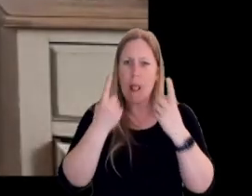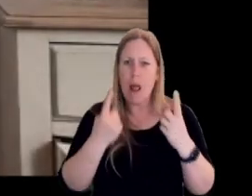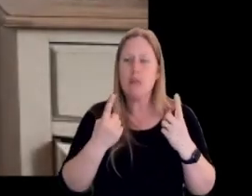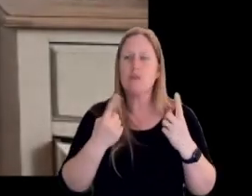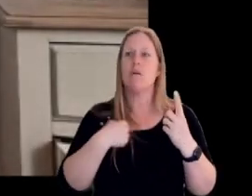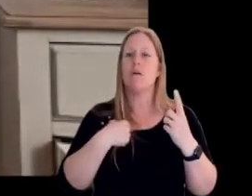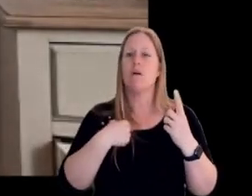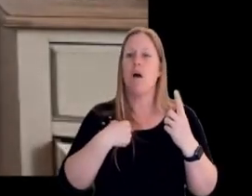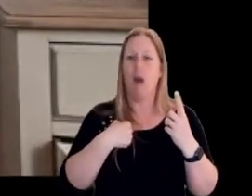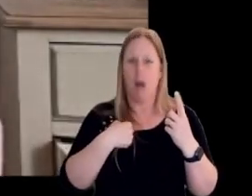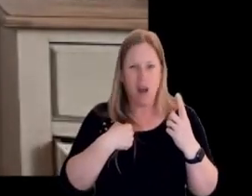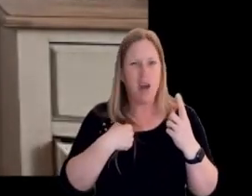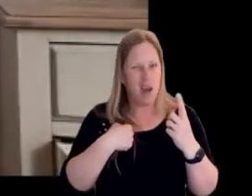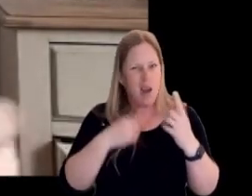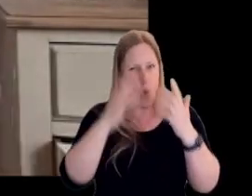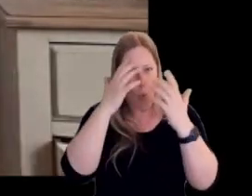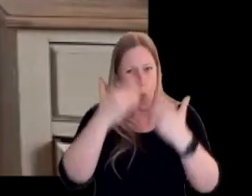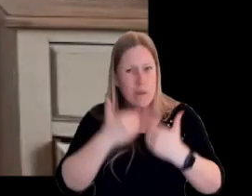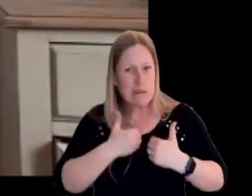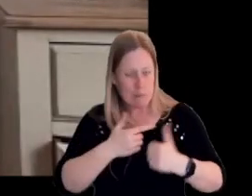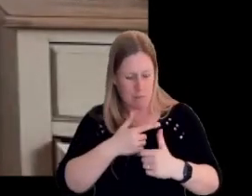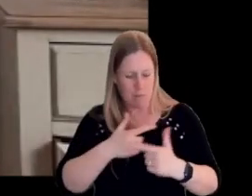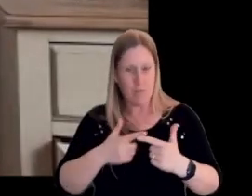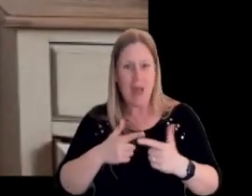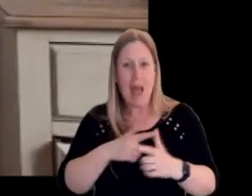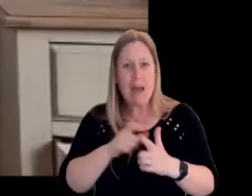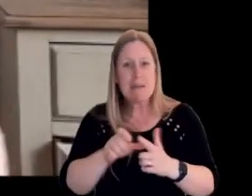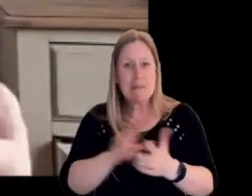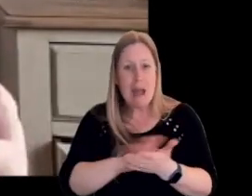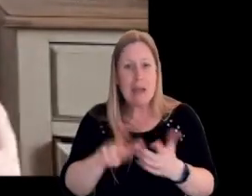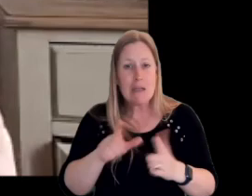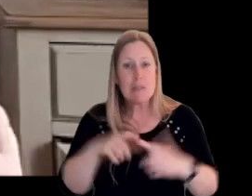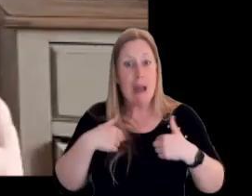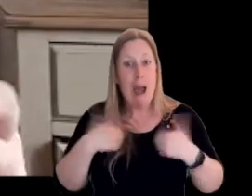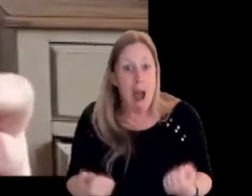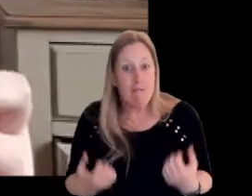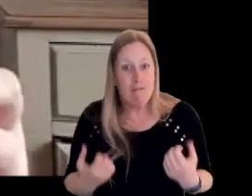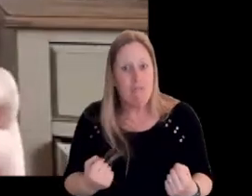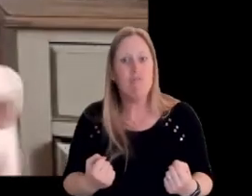that, yes, I'm actually autistic, and yes, I actually have ADHD.